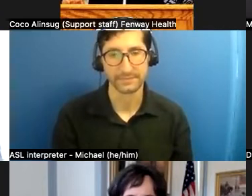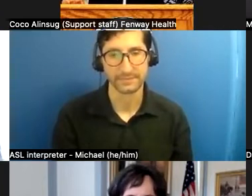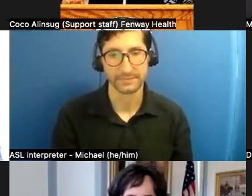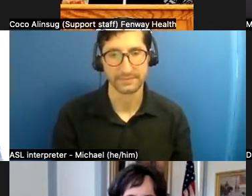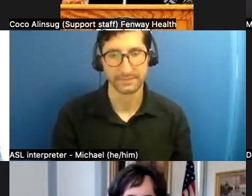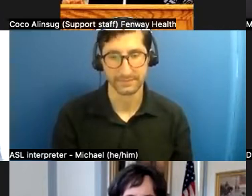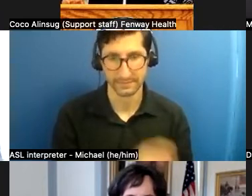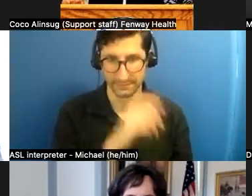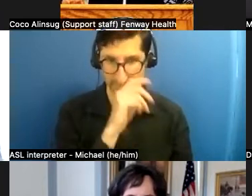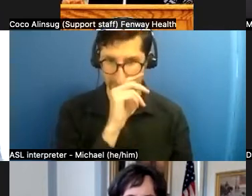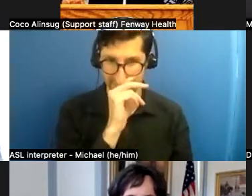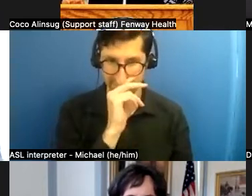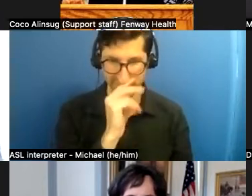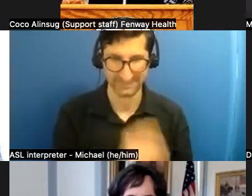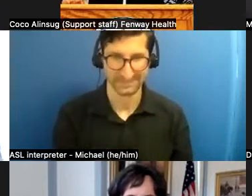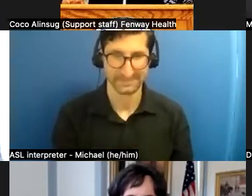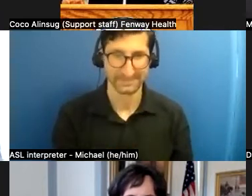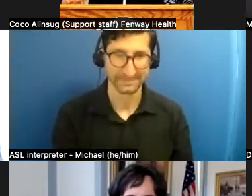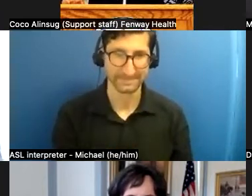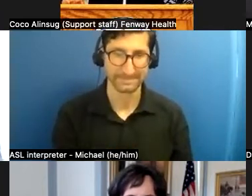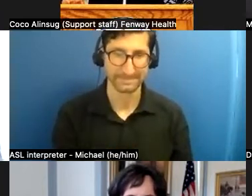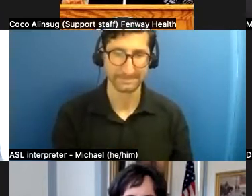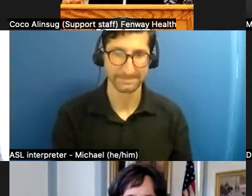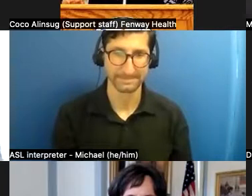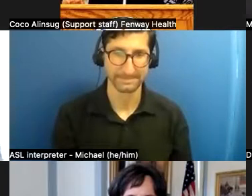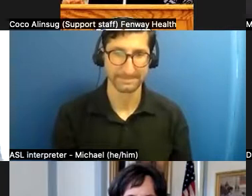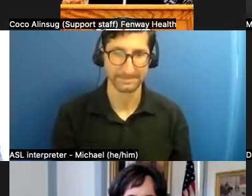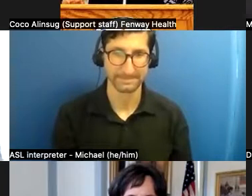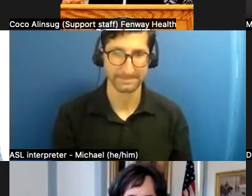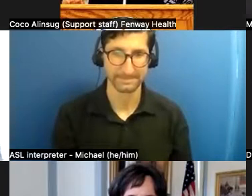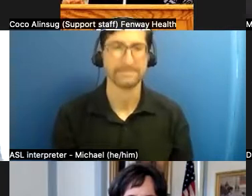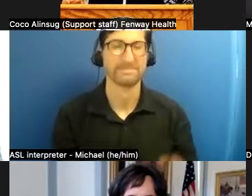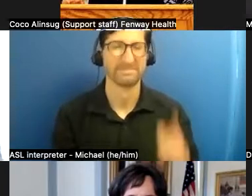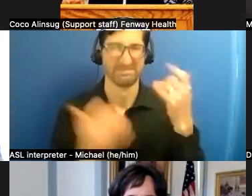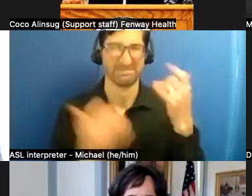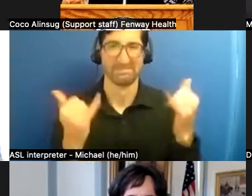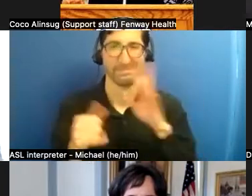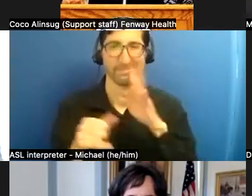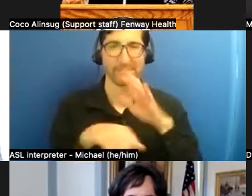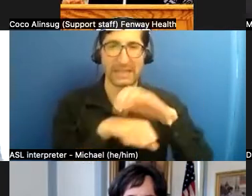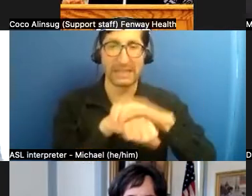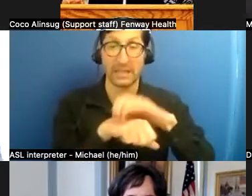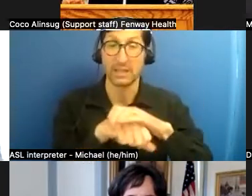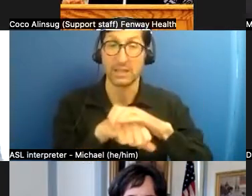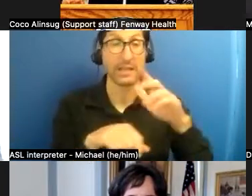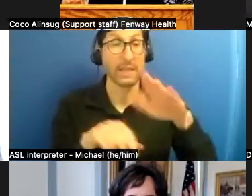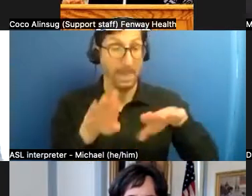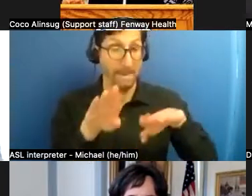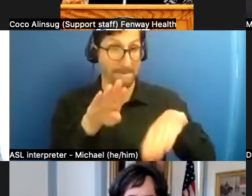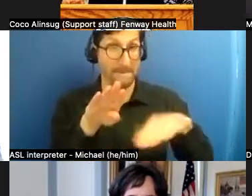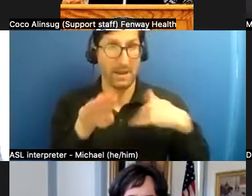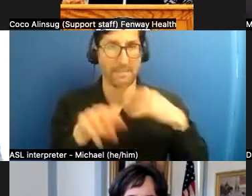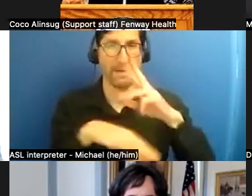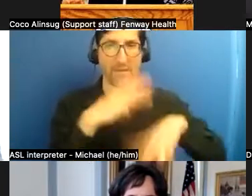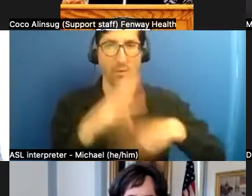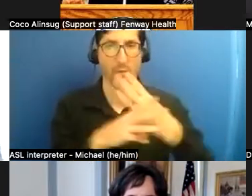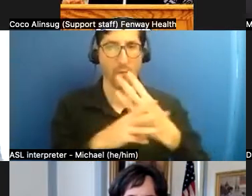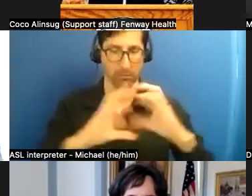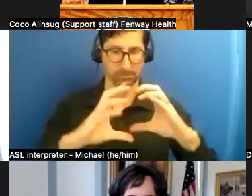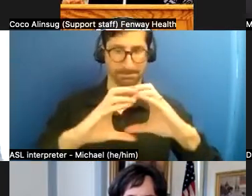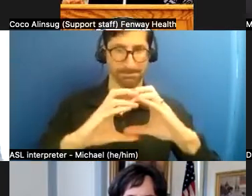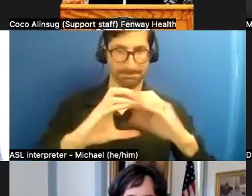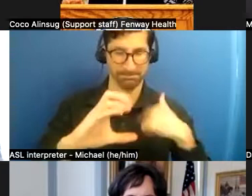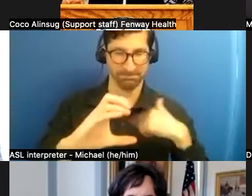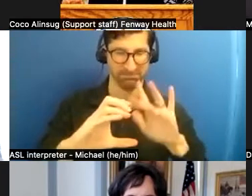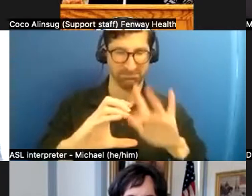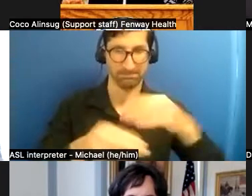inglés o español. There is an interpretation globe on the bottom of your screen, and you need to choose one of the